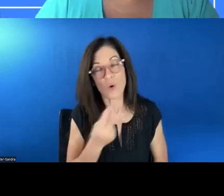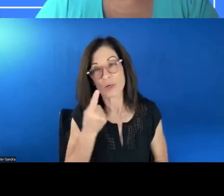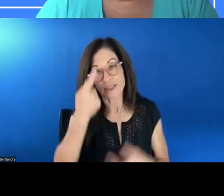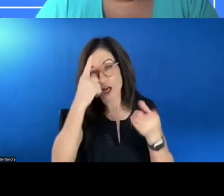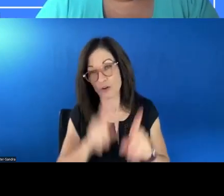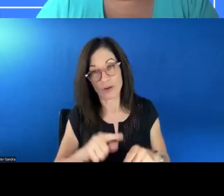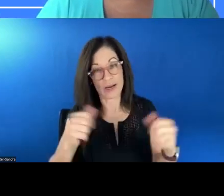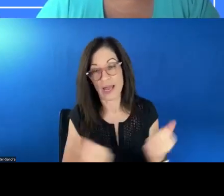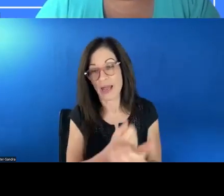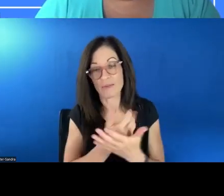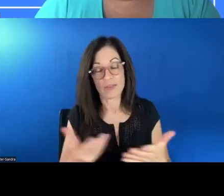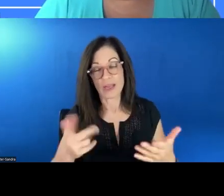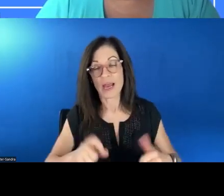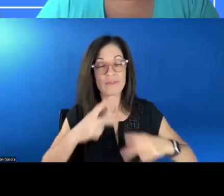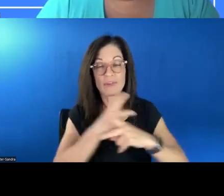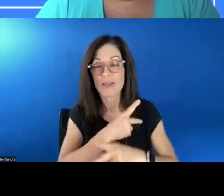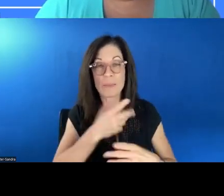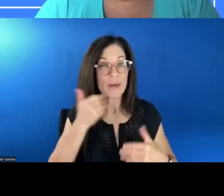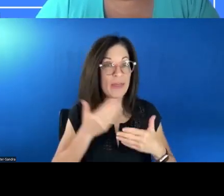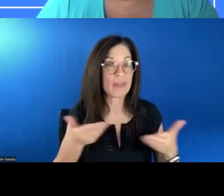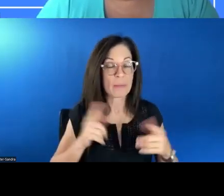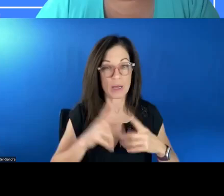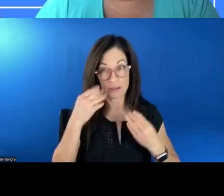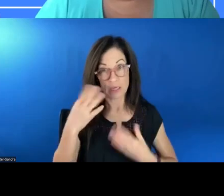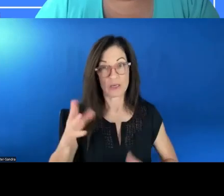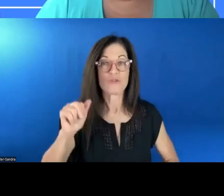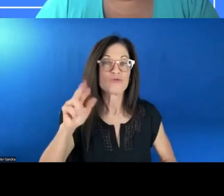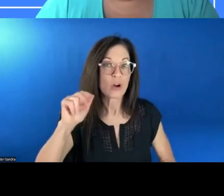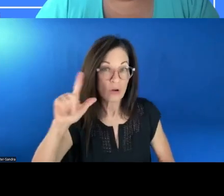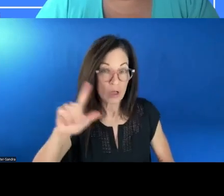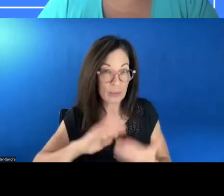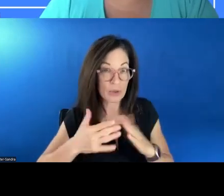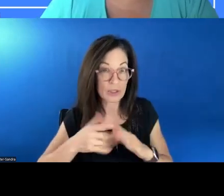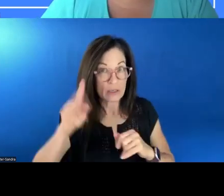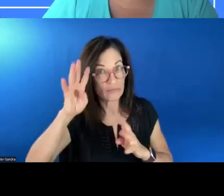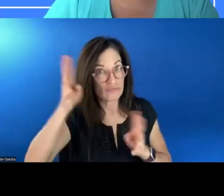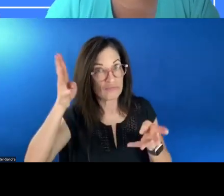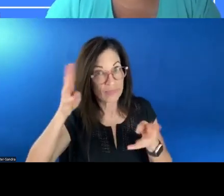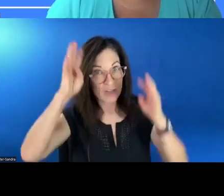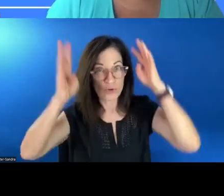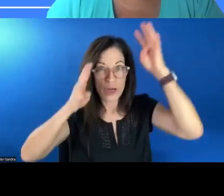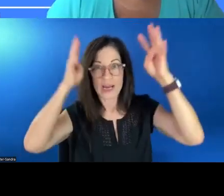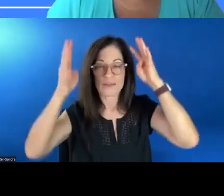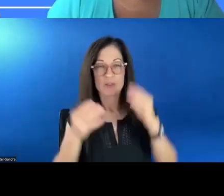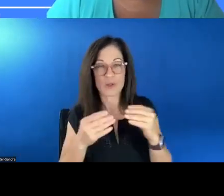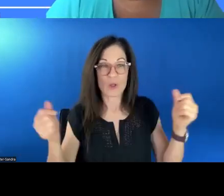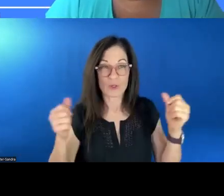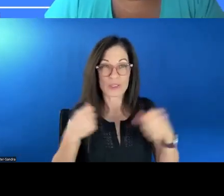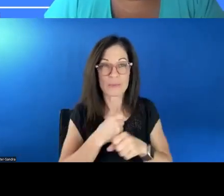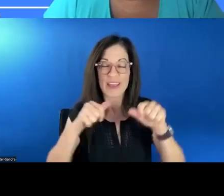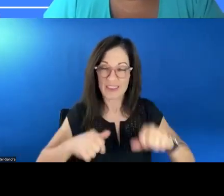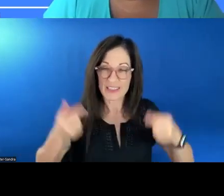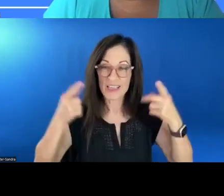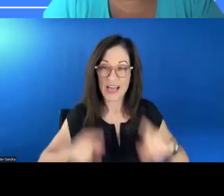have to figure out the best thing. And I will tell you, rural communities got to come up with some really creative solutions, I've heard around here, to make this all